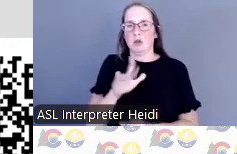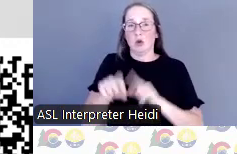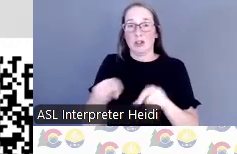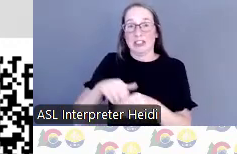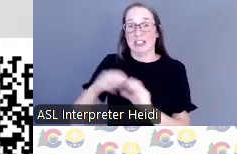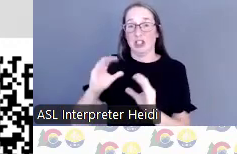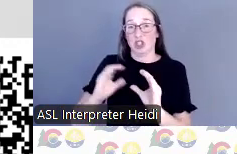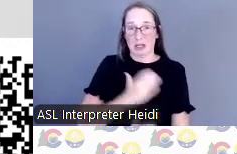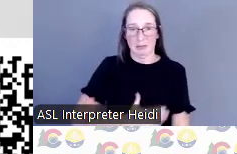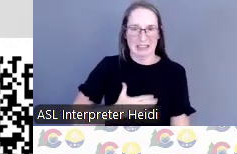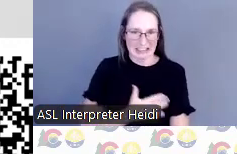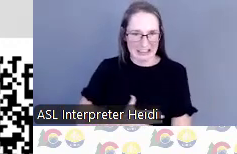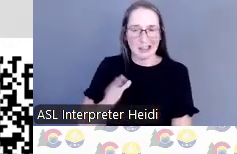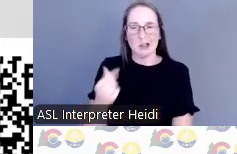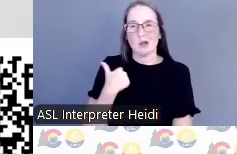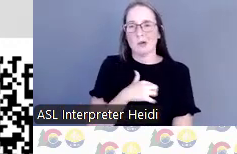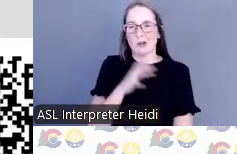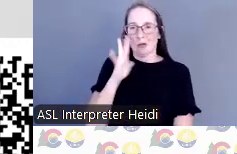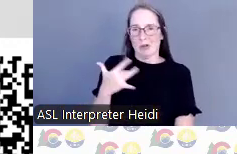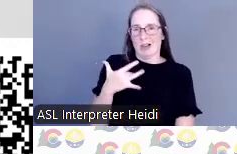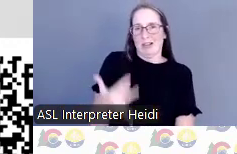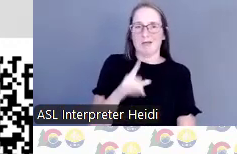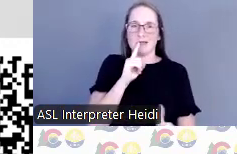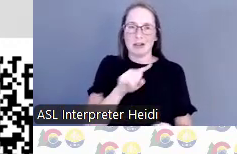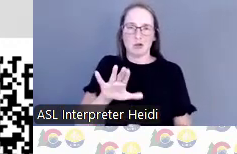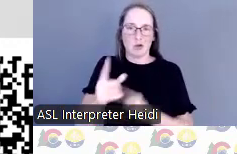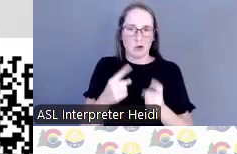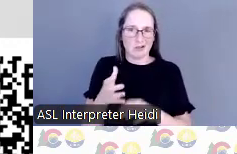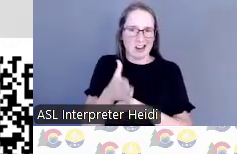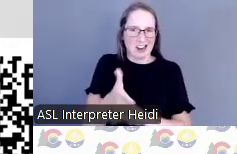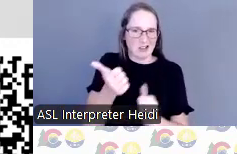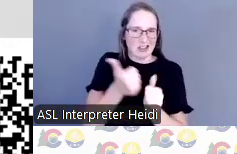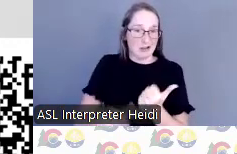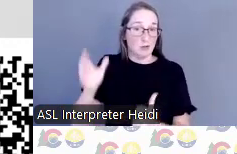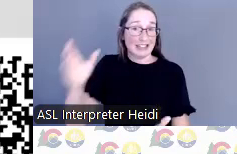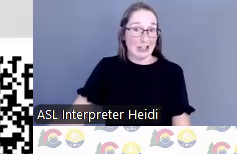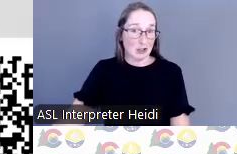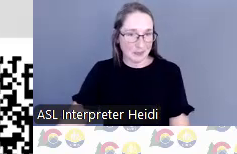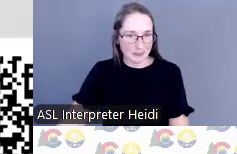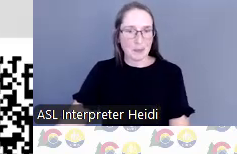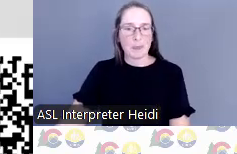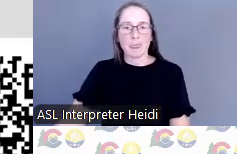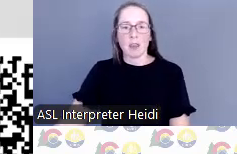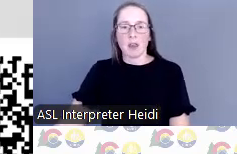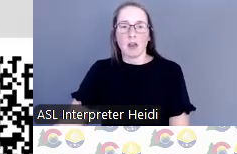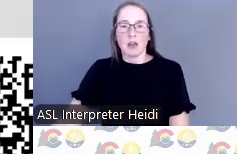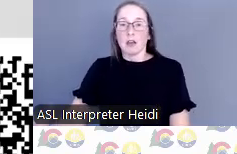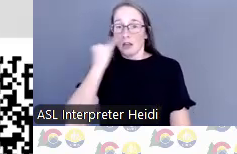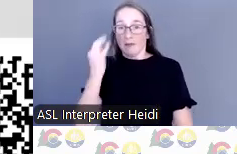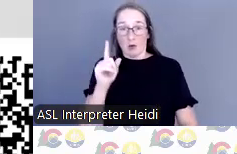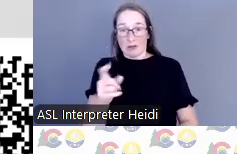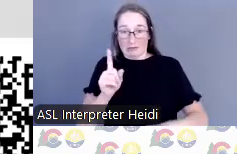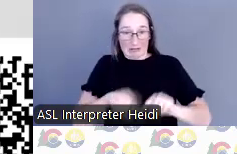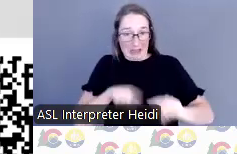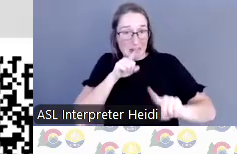chat, and we will likely answer questions after each presentation. If a question cannot be answered due